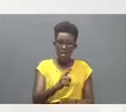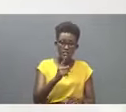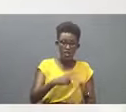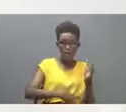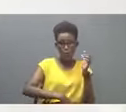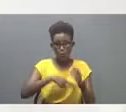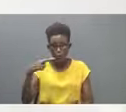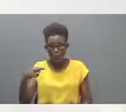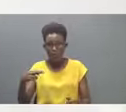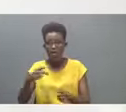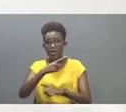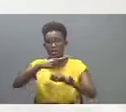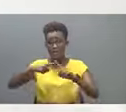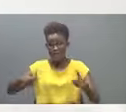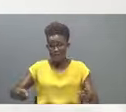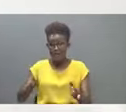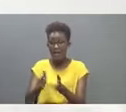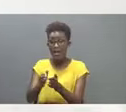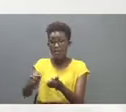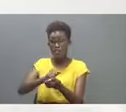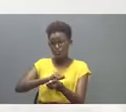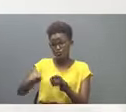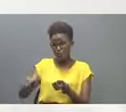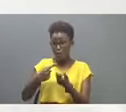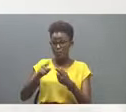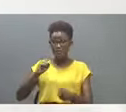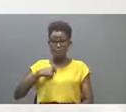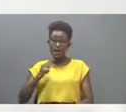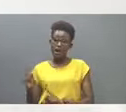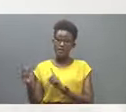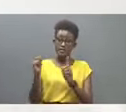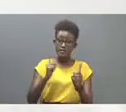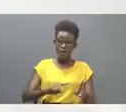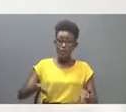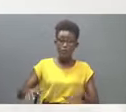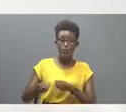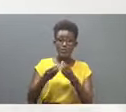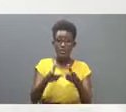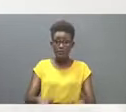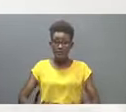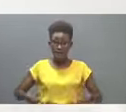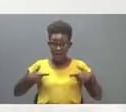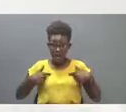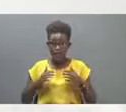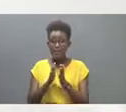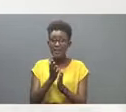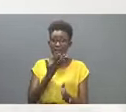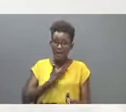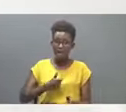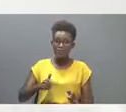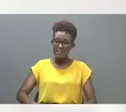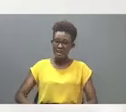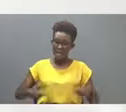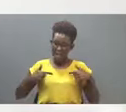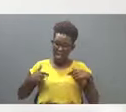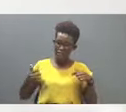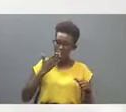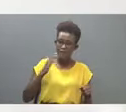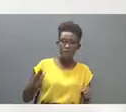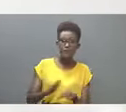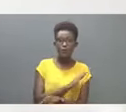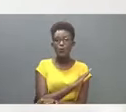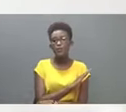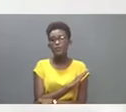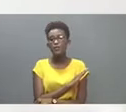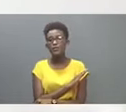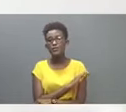destroy. And I have come that they may have life and that they may have it more abundantly.